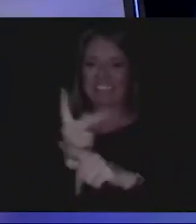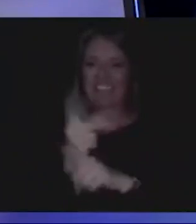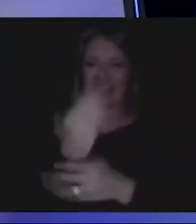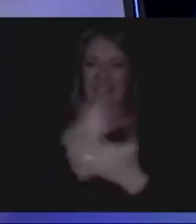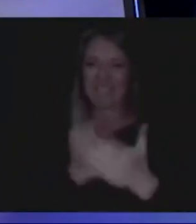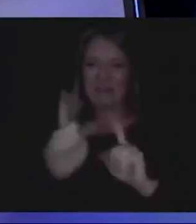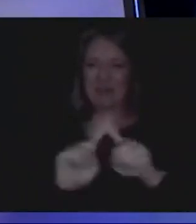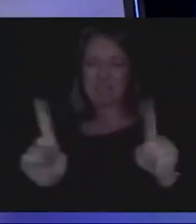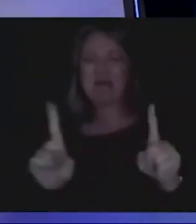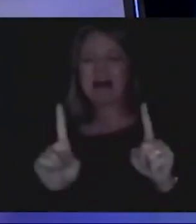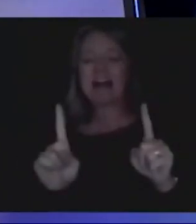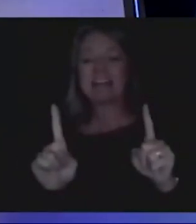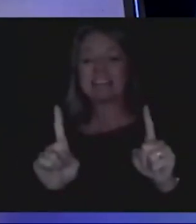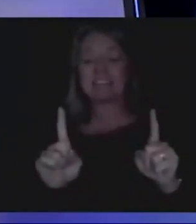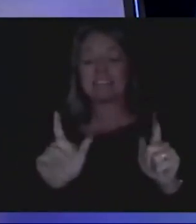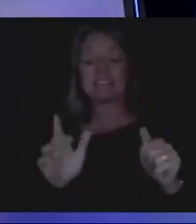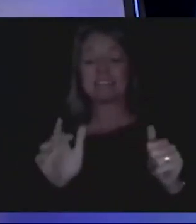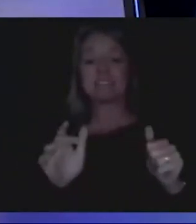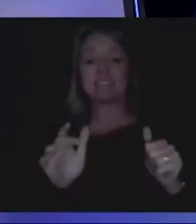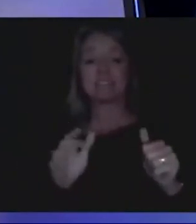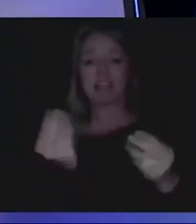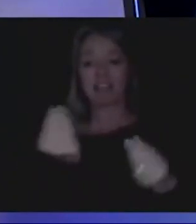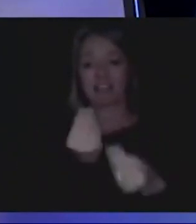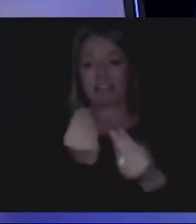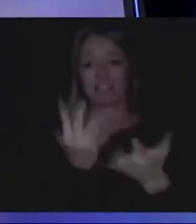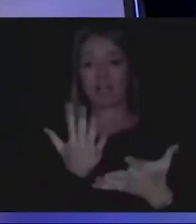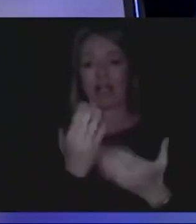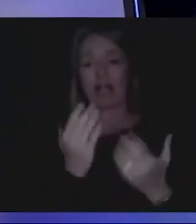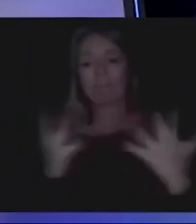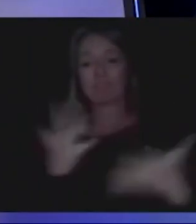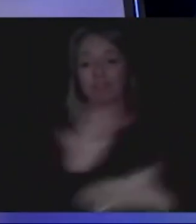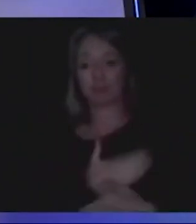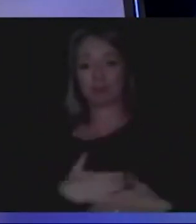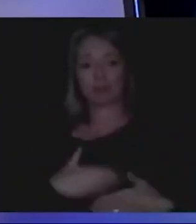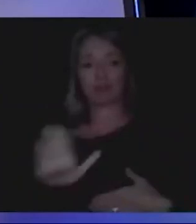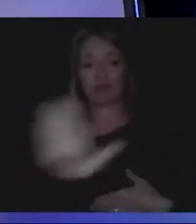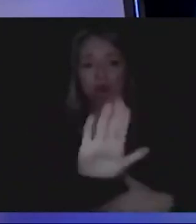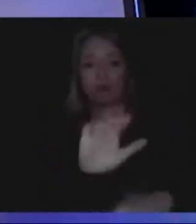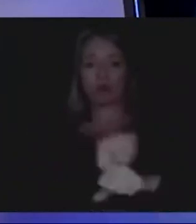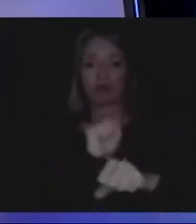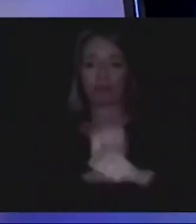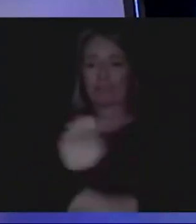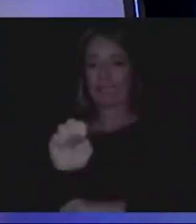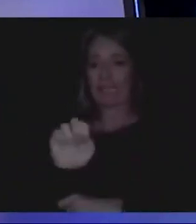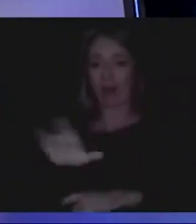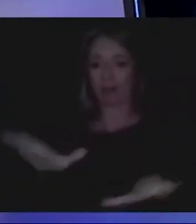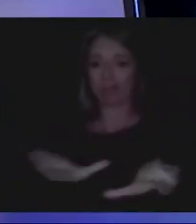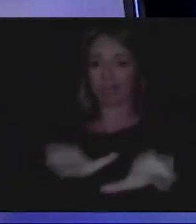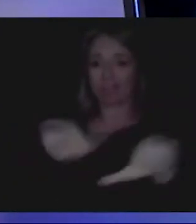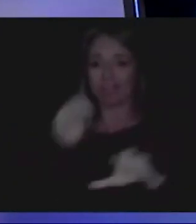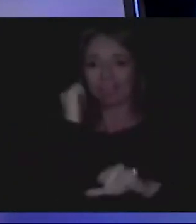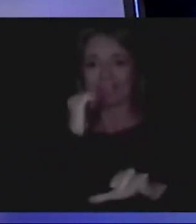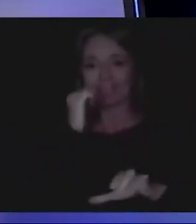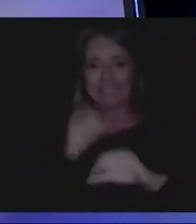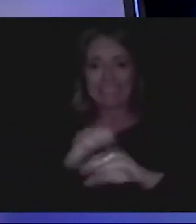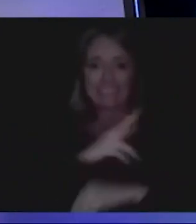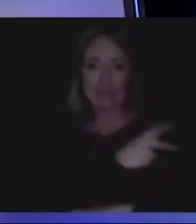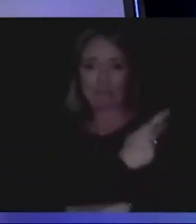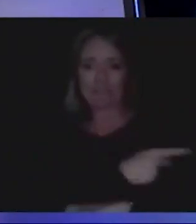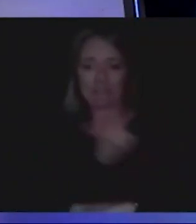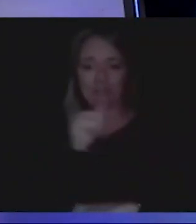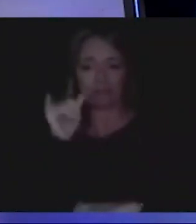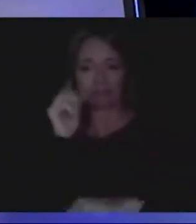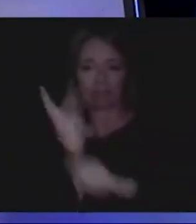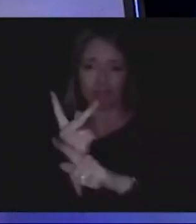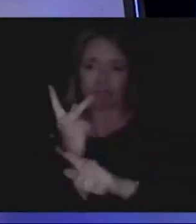be just let you all know how much we appreciate all the great work our ER does every day. I sent a patient in yesterday, got great care. I think I sent a patient in a few